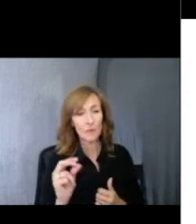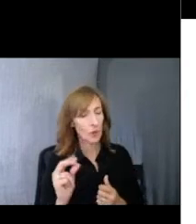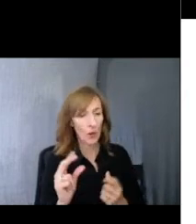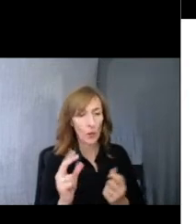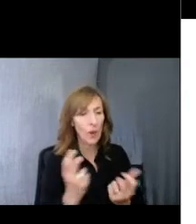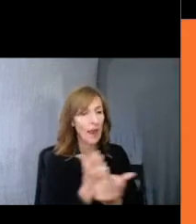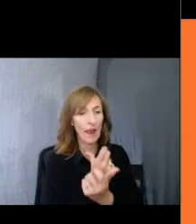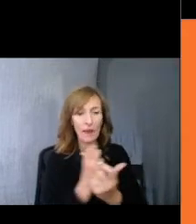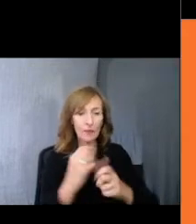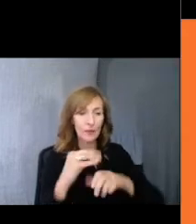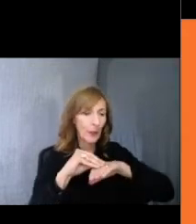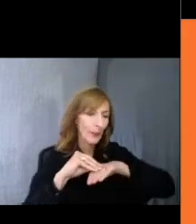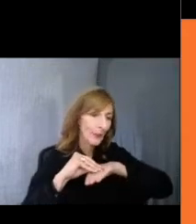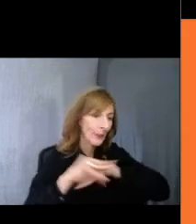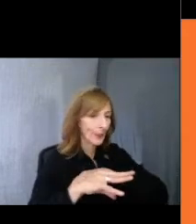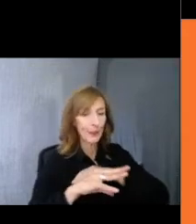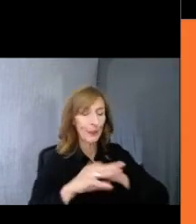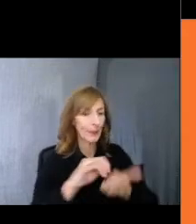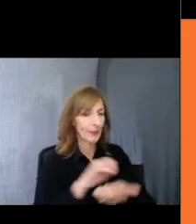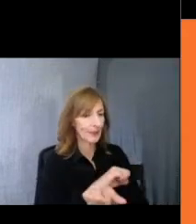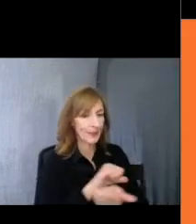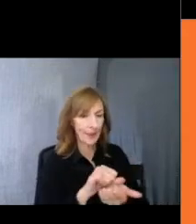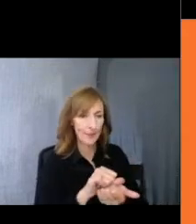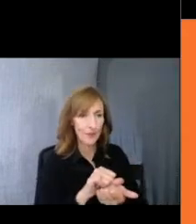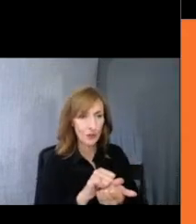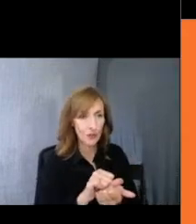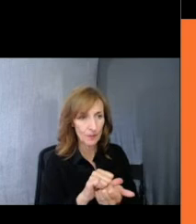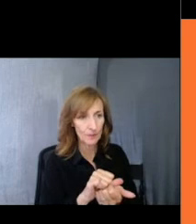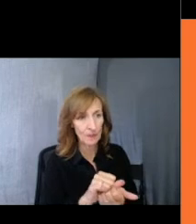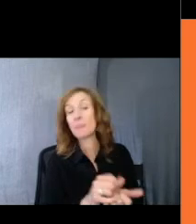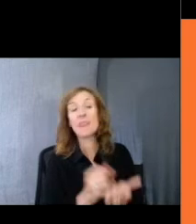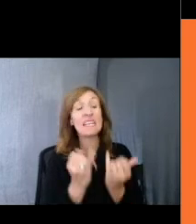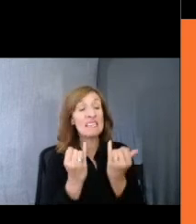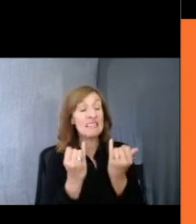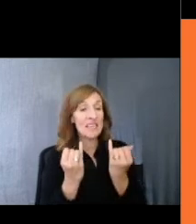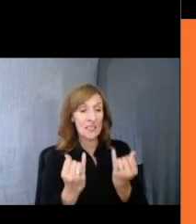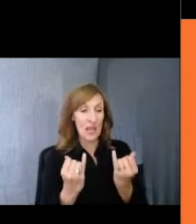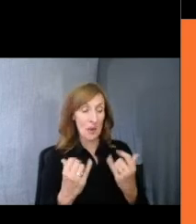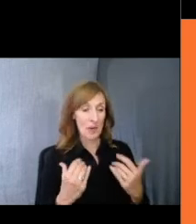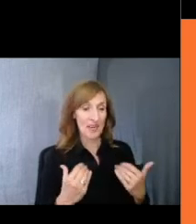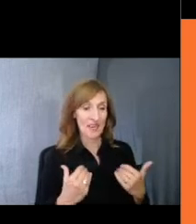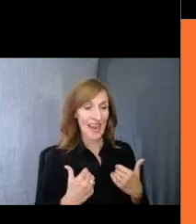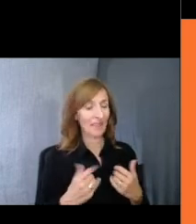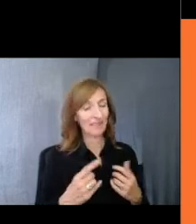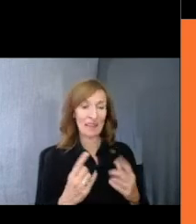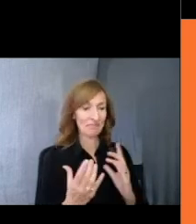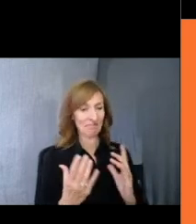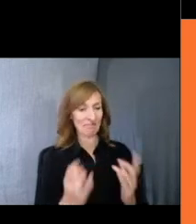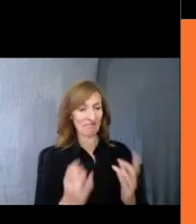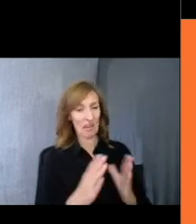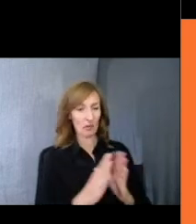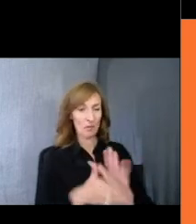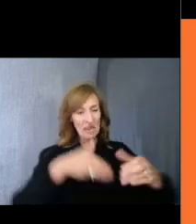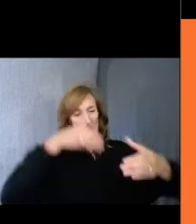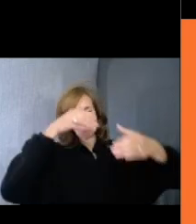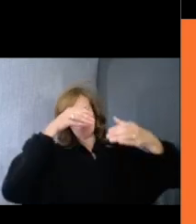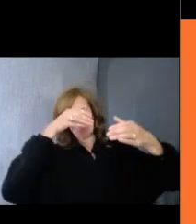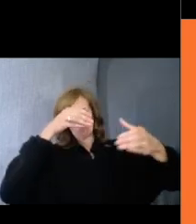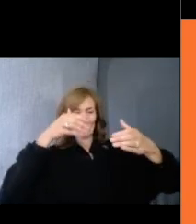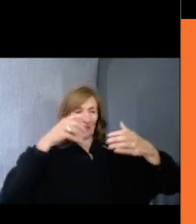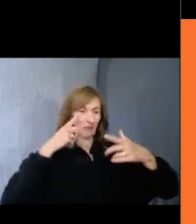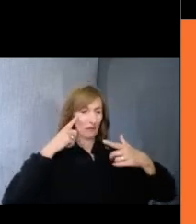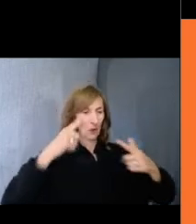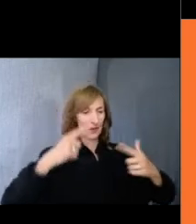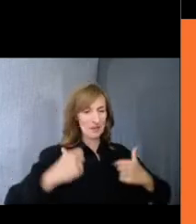function. So we're going to now have, because I know you guys are just now real experts in anatomy and physiology, is we're going